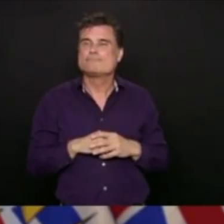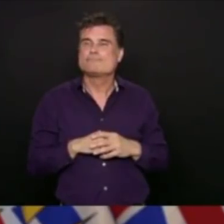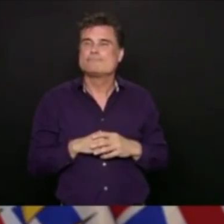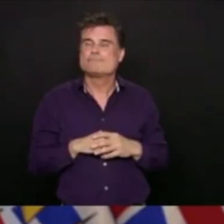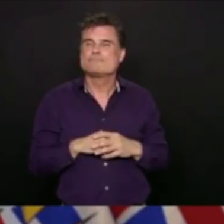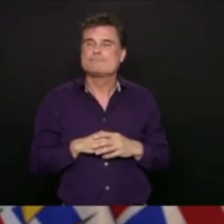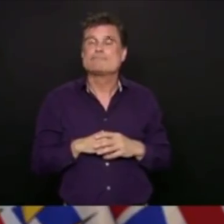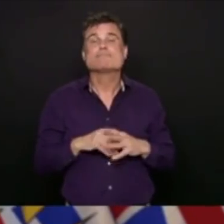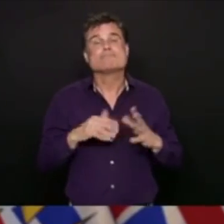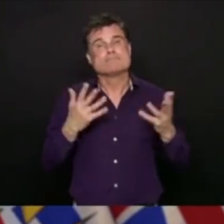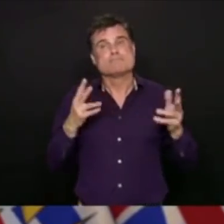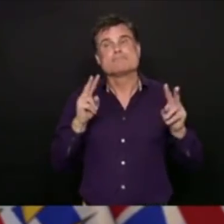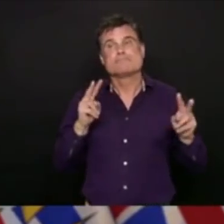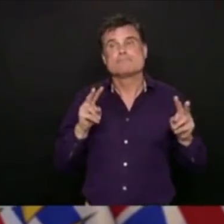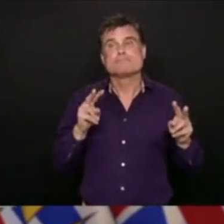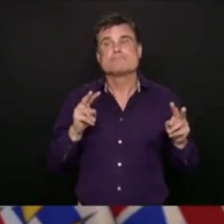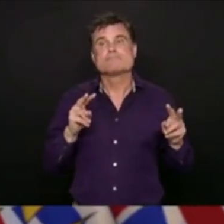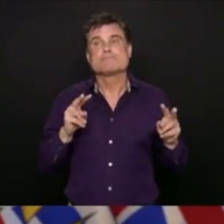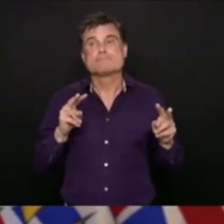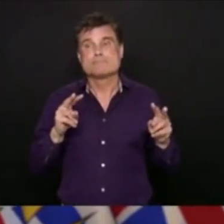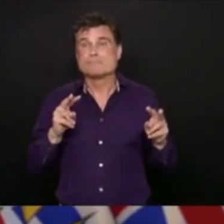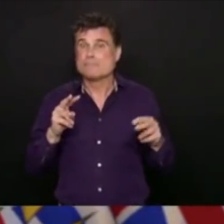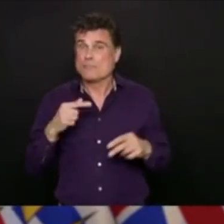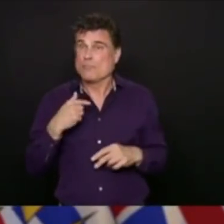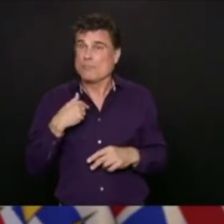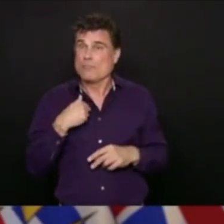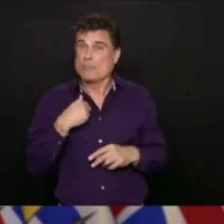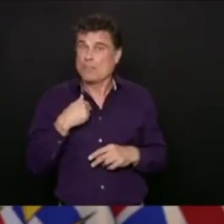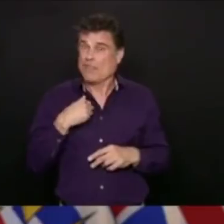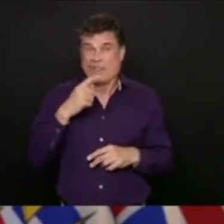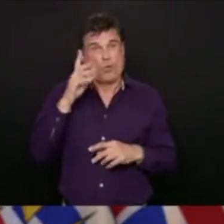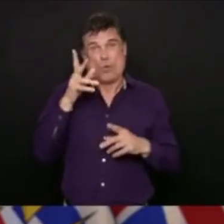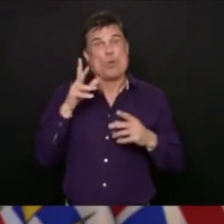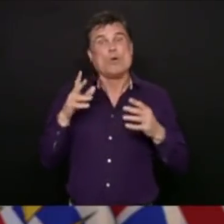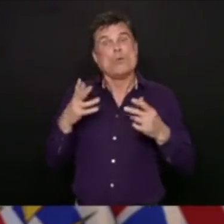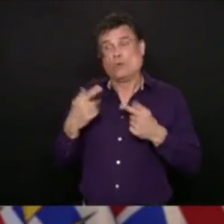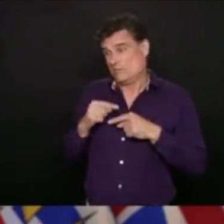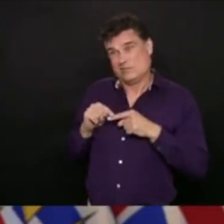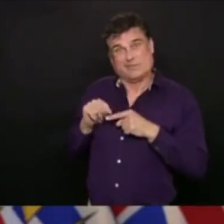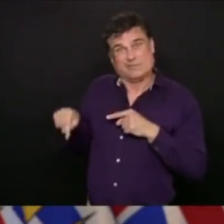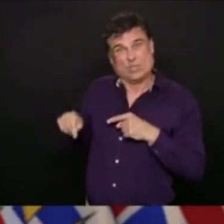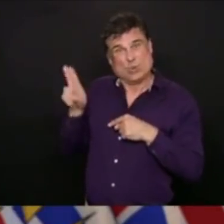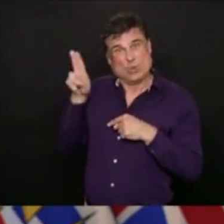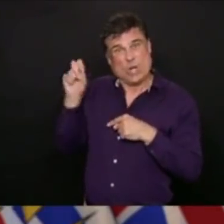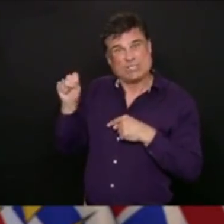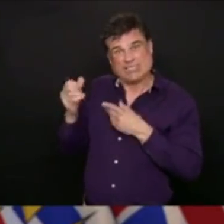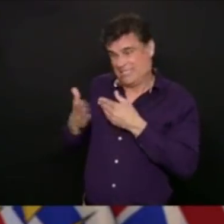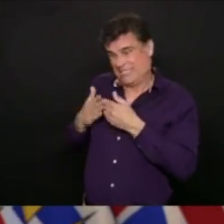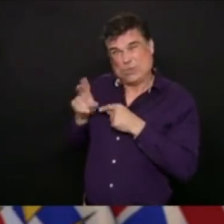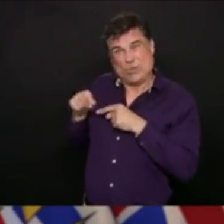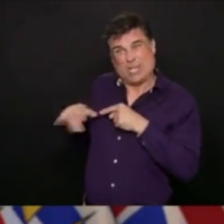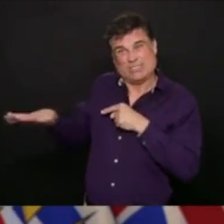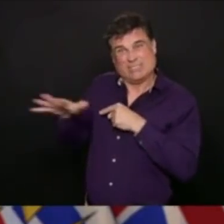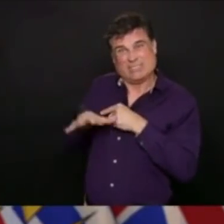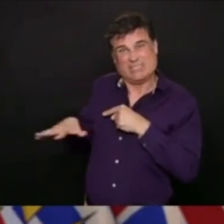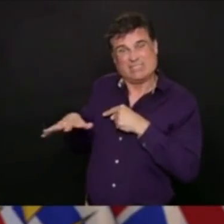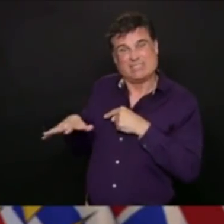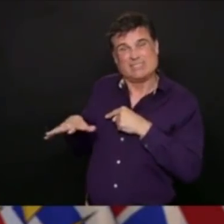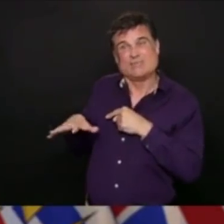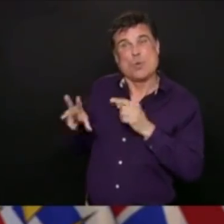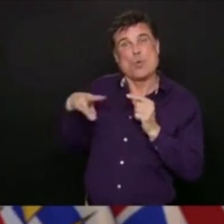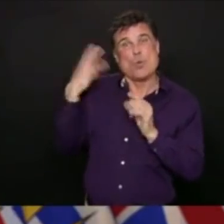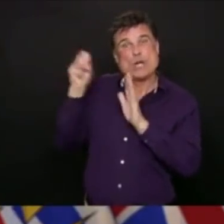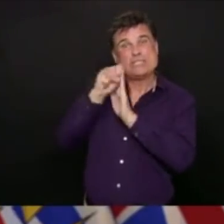State had a dramatic increase in cases and community spread that affected us quite dramatically here in BC. So